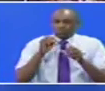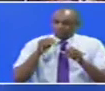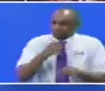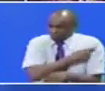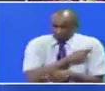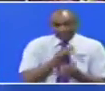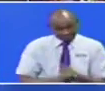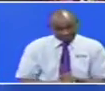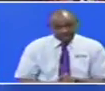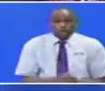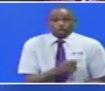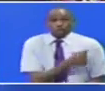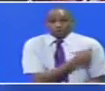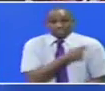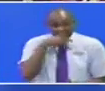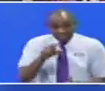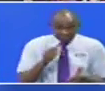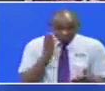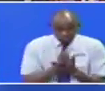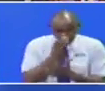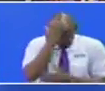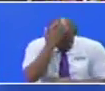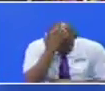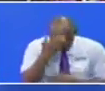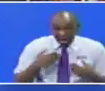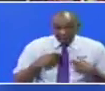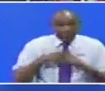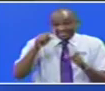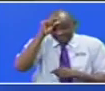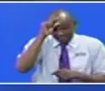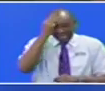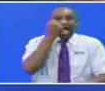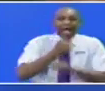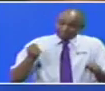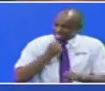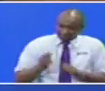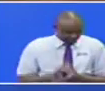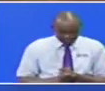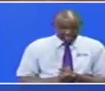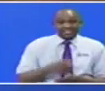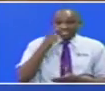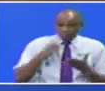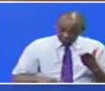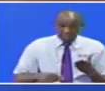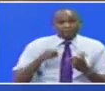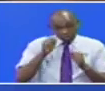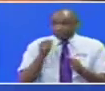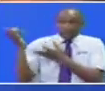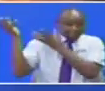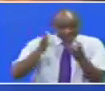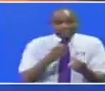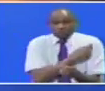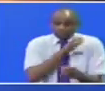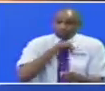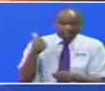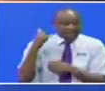wengine. The doctors appear to have eaten humble pie, but with the government standing its ground and even threatening to import doctors,